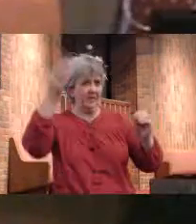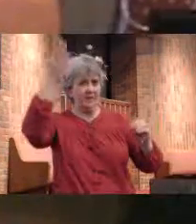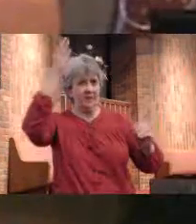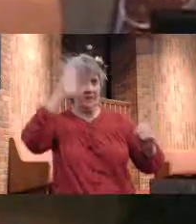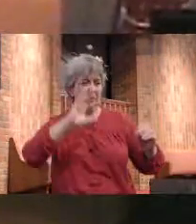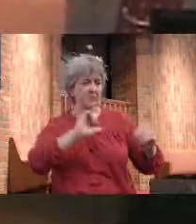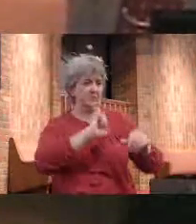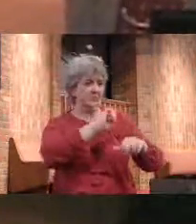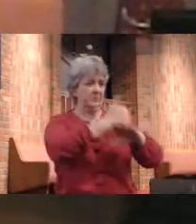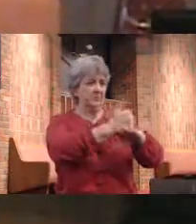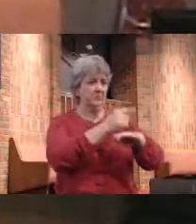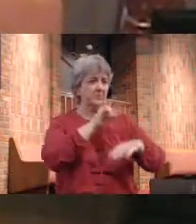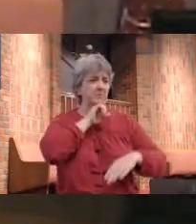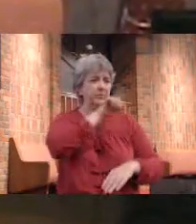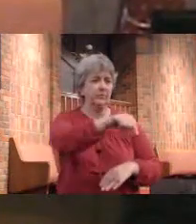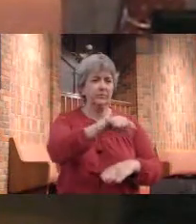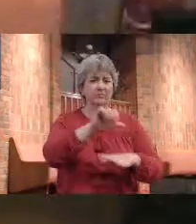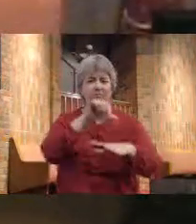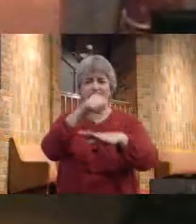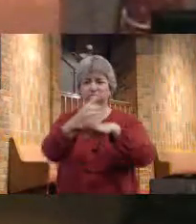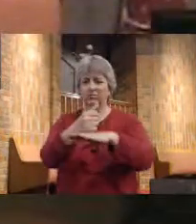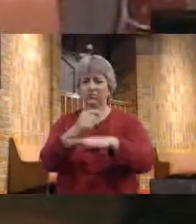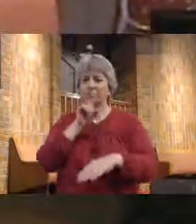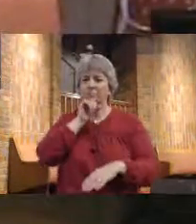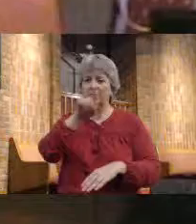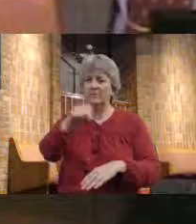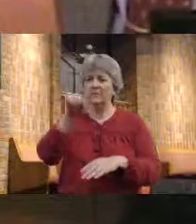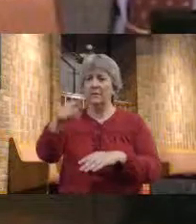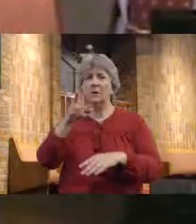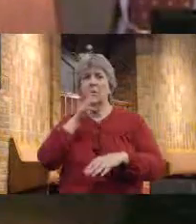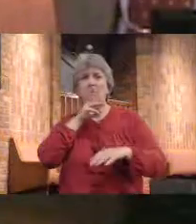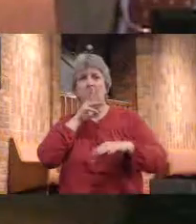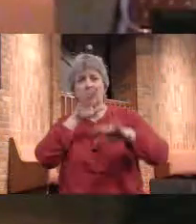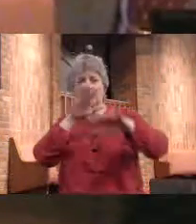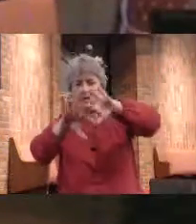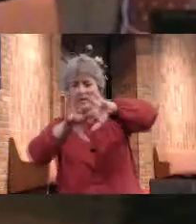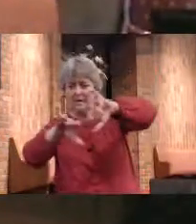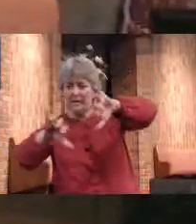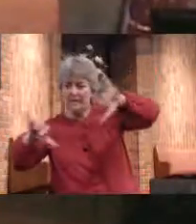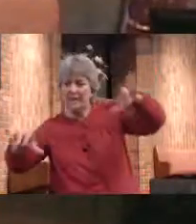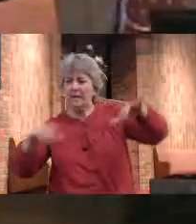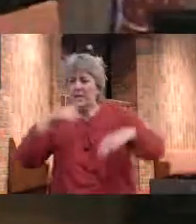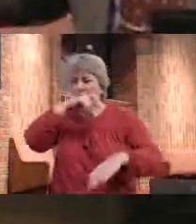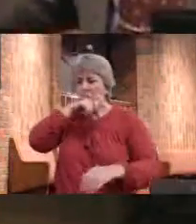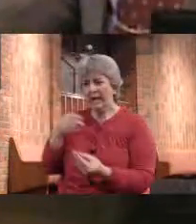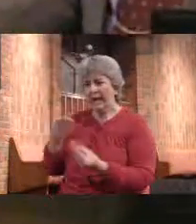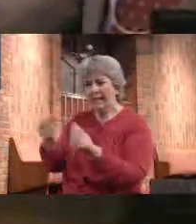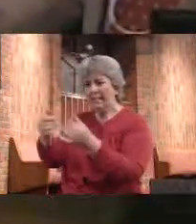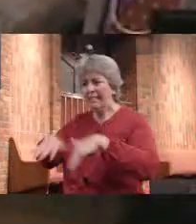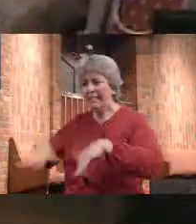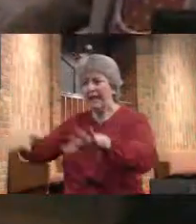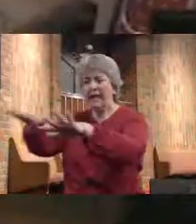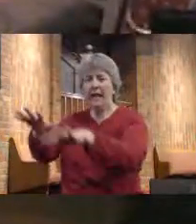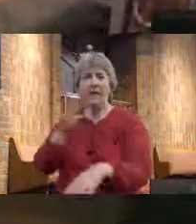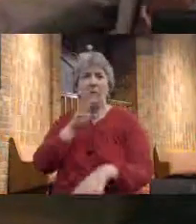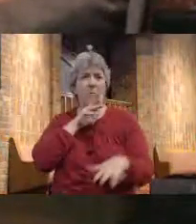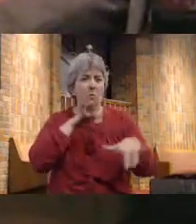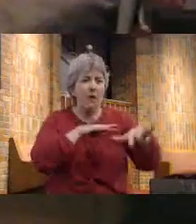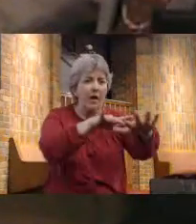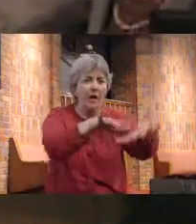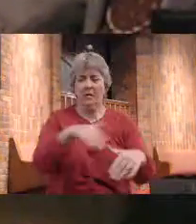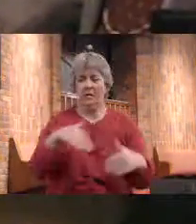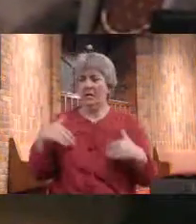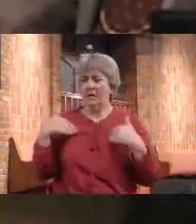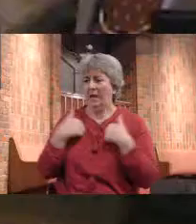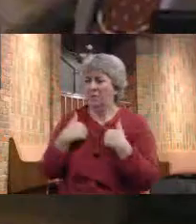order from that and then brings up dry land and then brings up plants and animals to dwell on it, and we